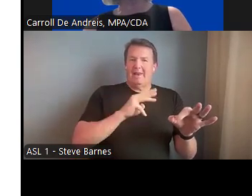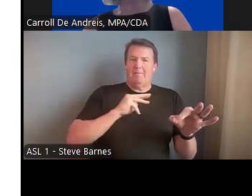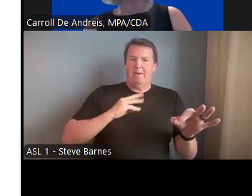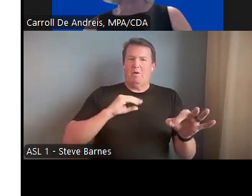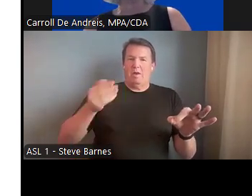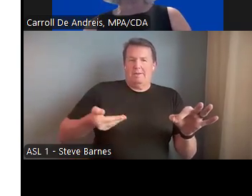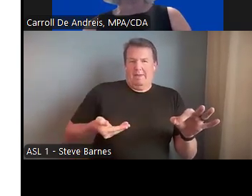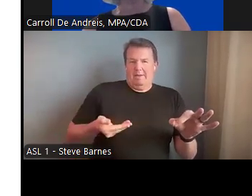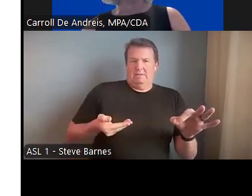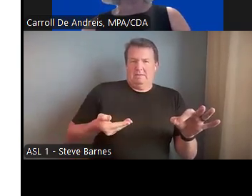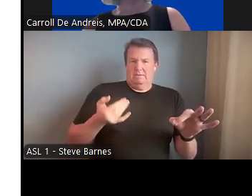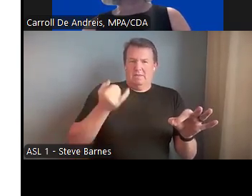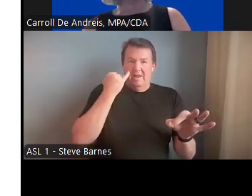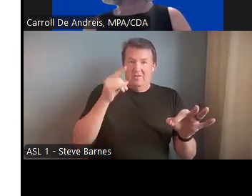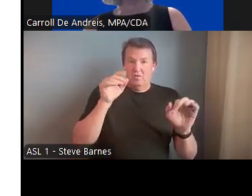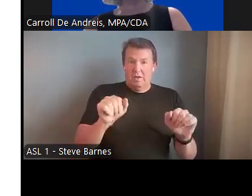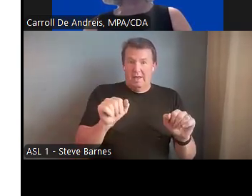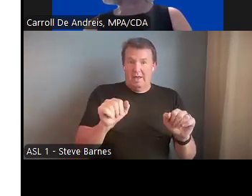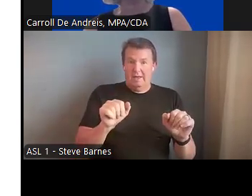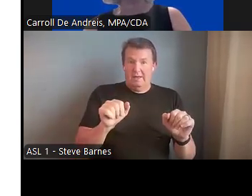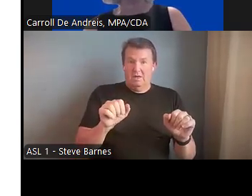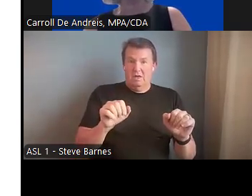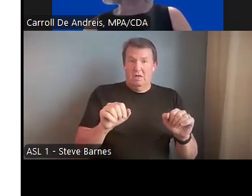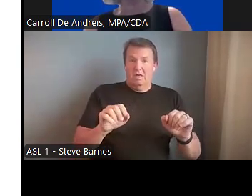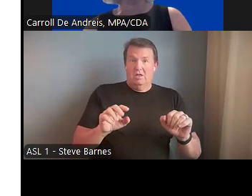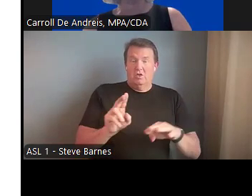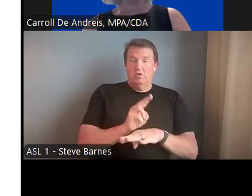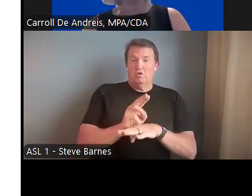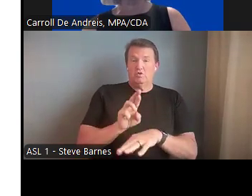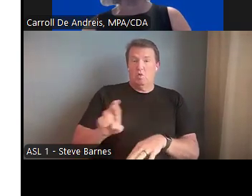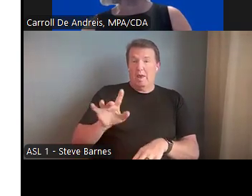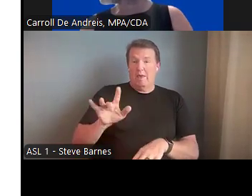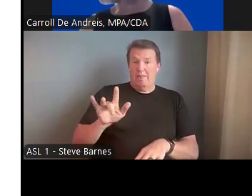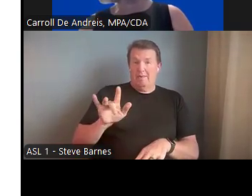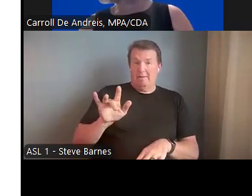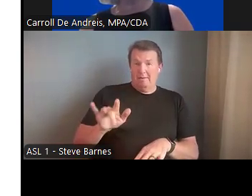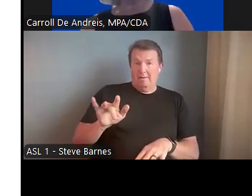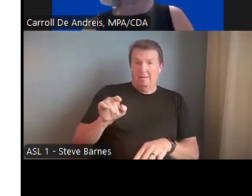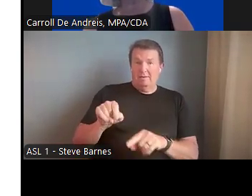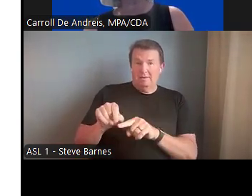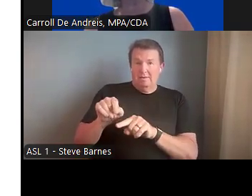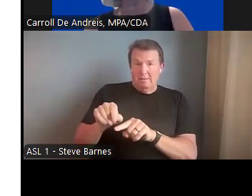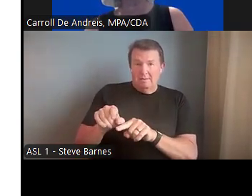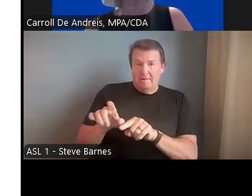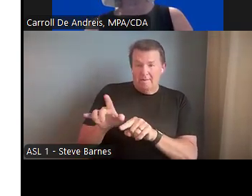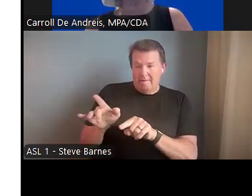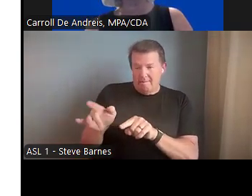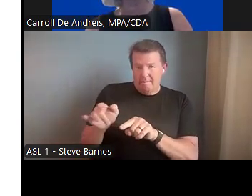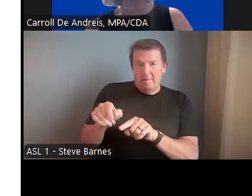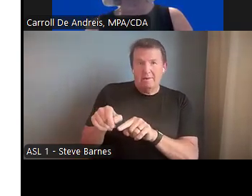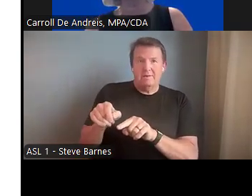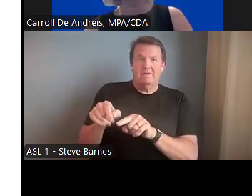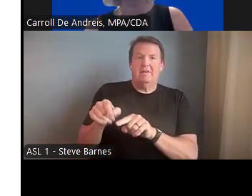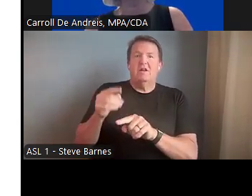guest. If you could please right-click on that and change it to your name and your organization if you'd like, so we know who has